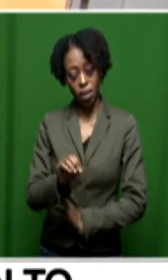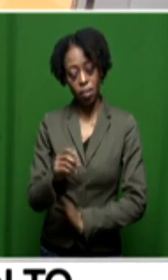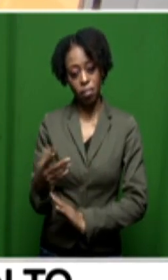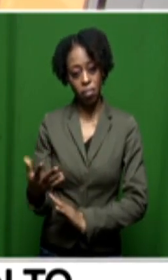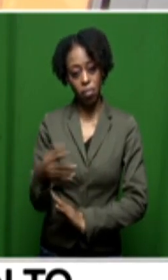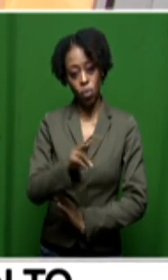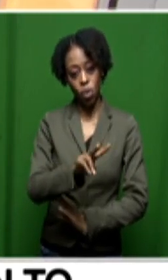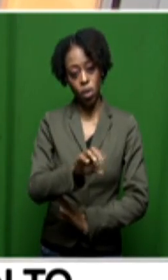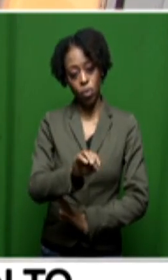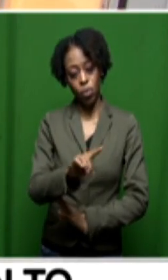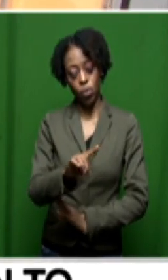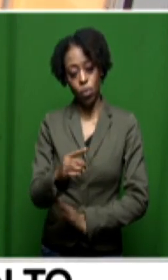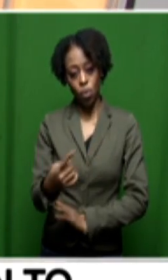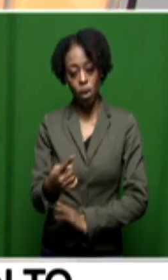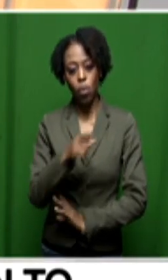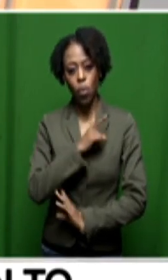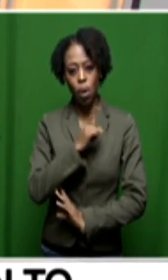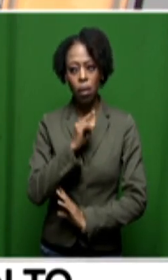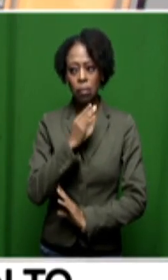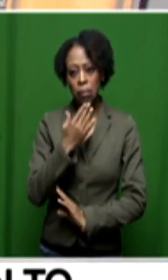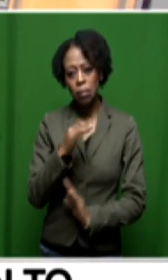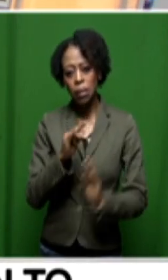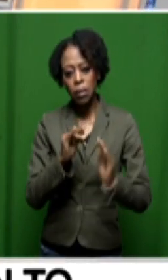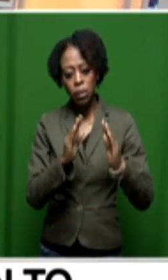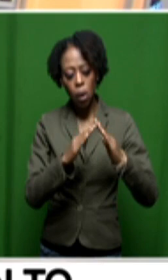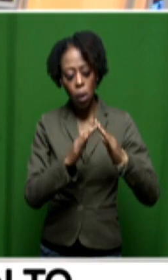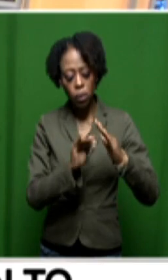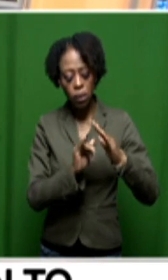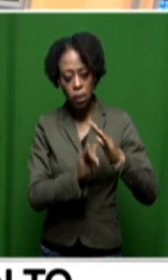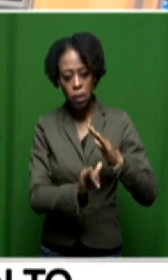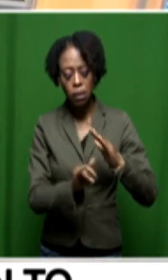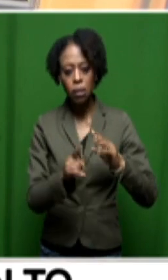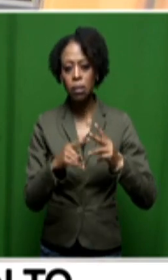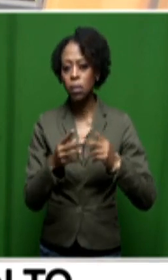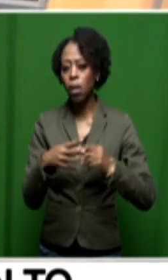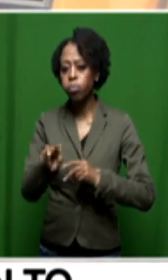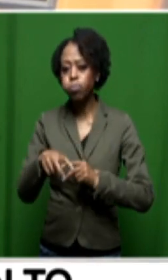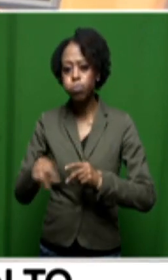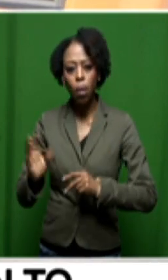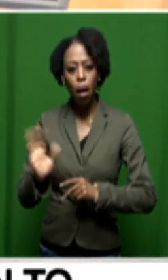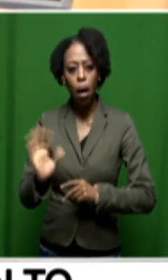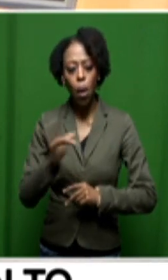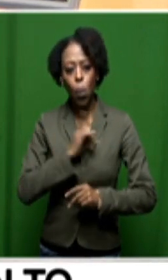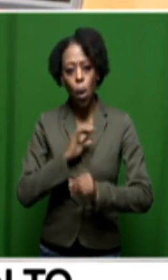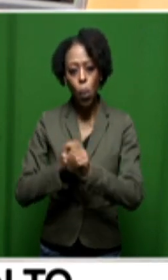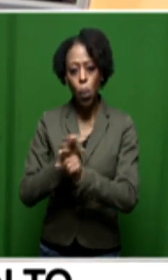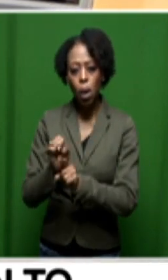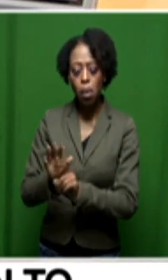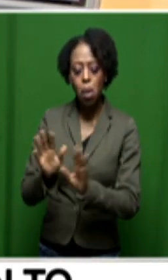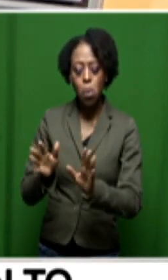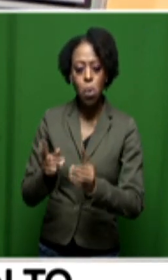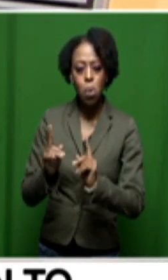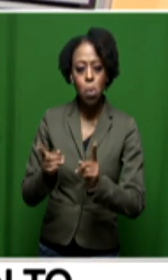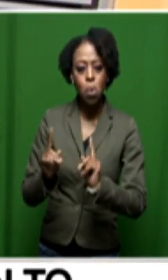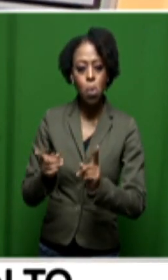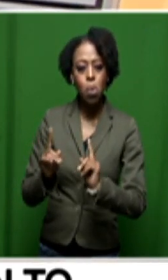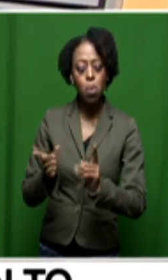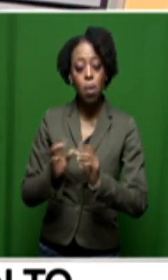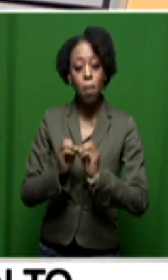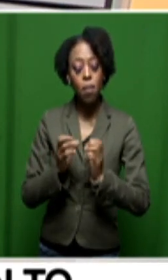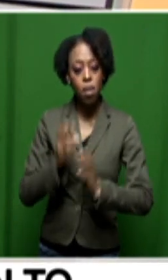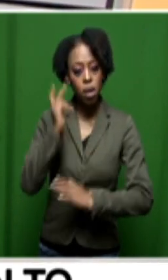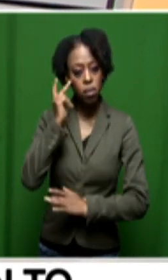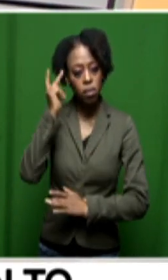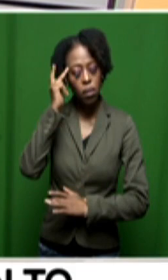2021, with everyone being told to stay home and don't go anywhere and all of this stuff because of COVID. Seems that a lot of parents may